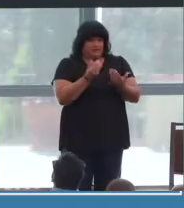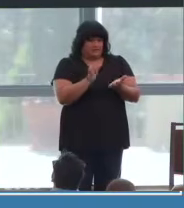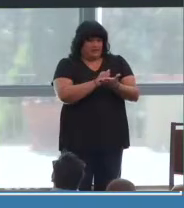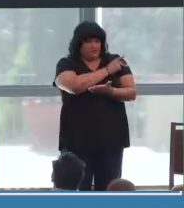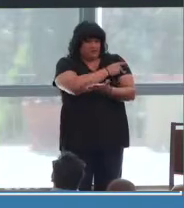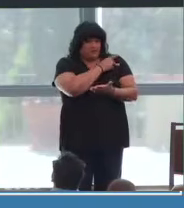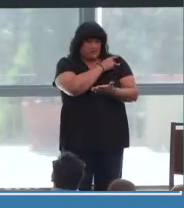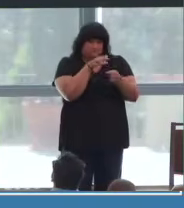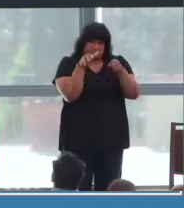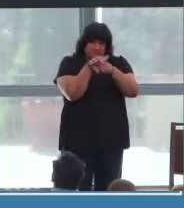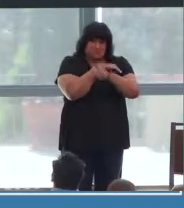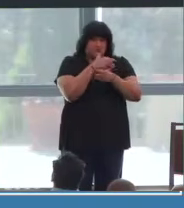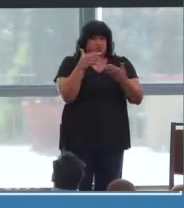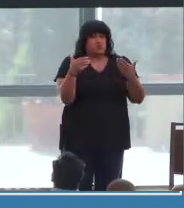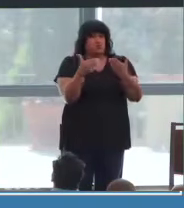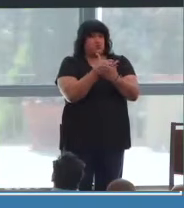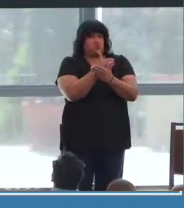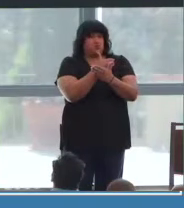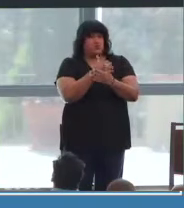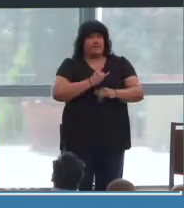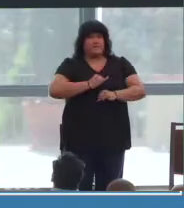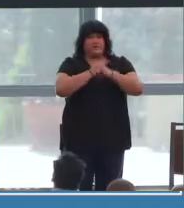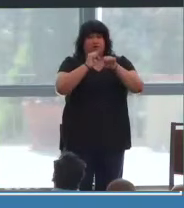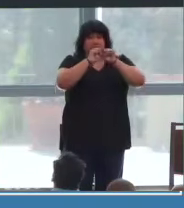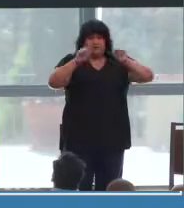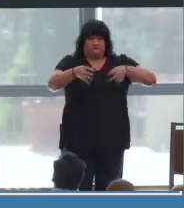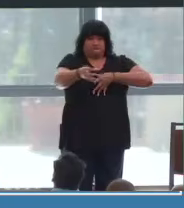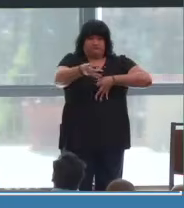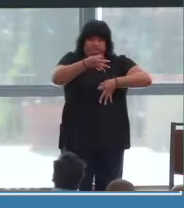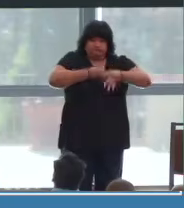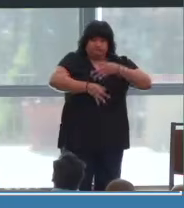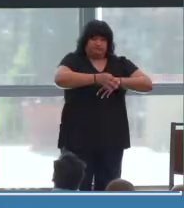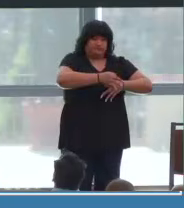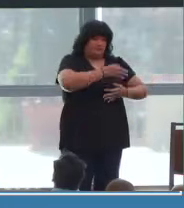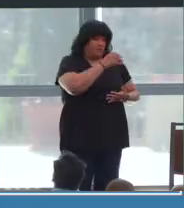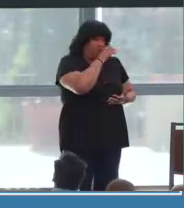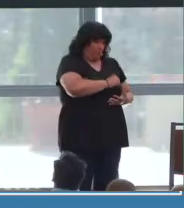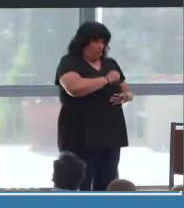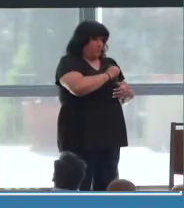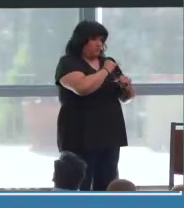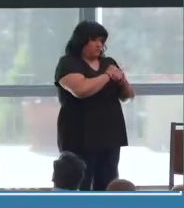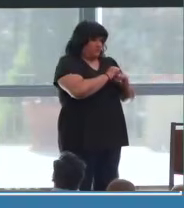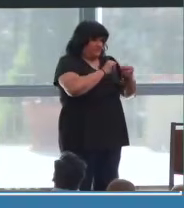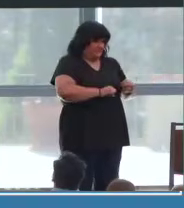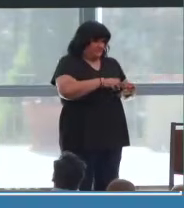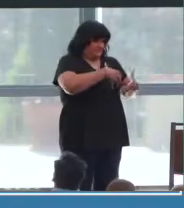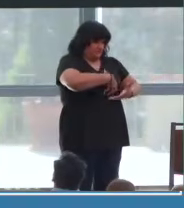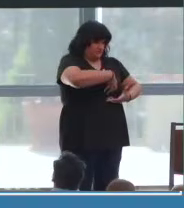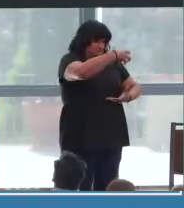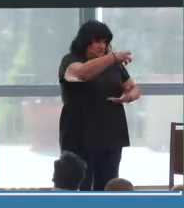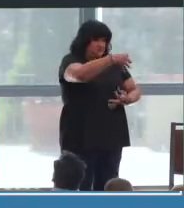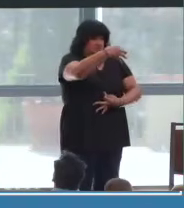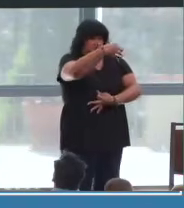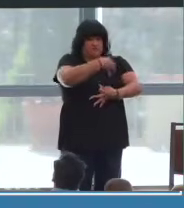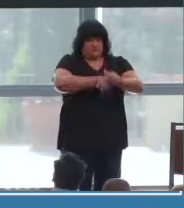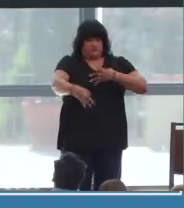a completely new immune system by getting rid of the immune system they have and substituting a